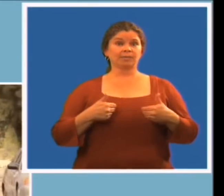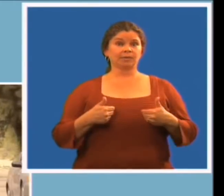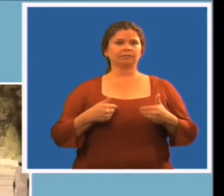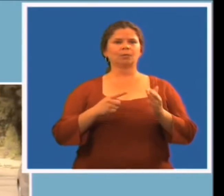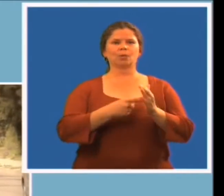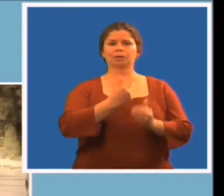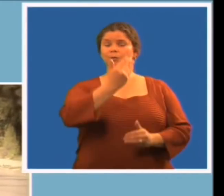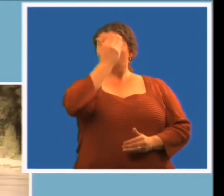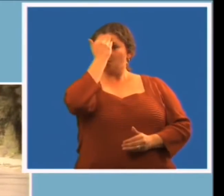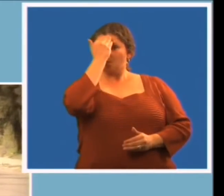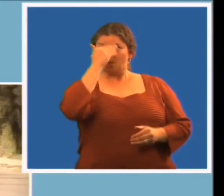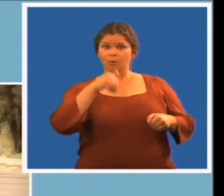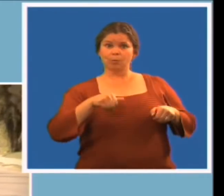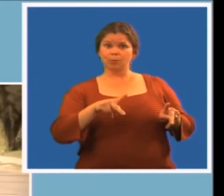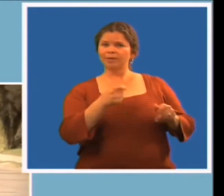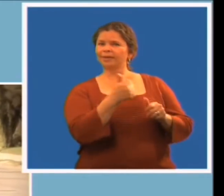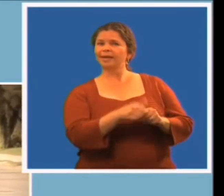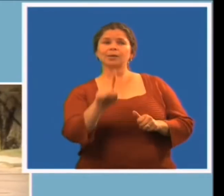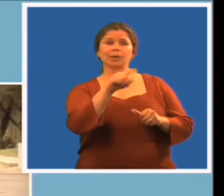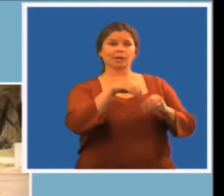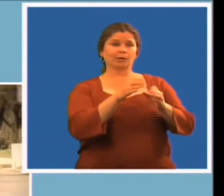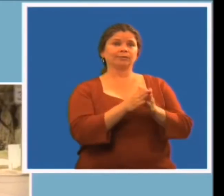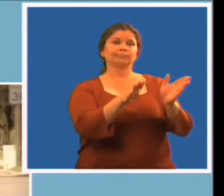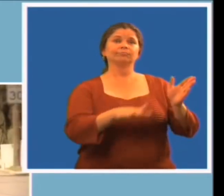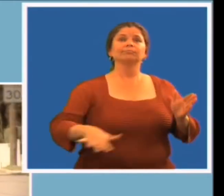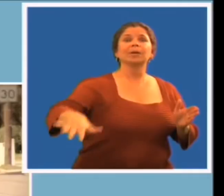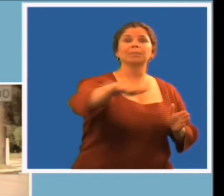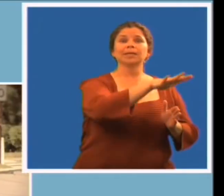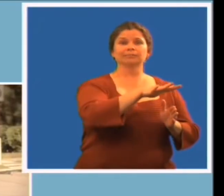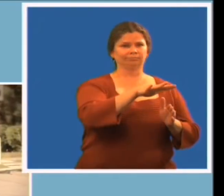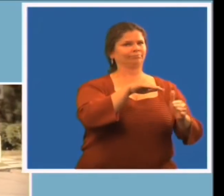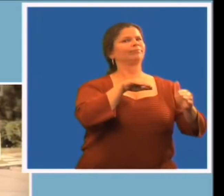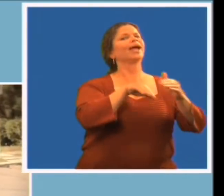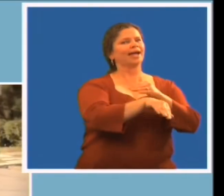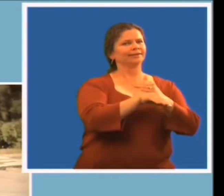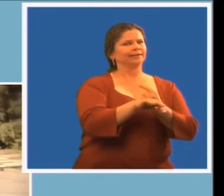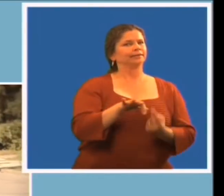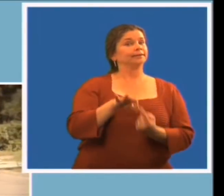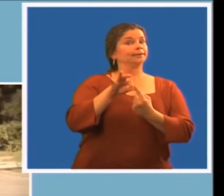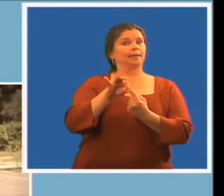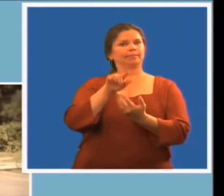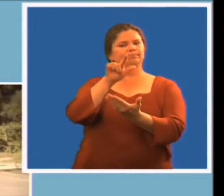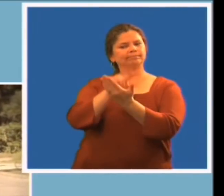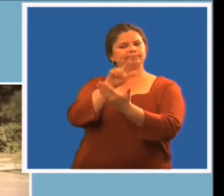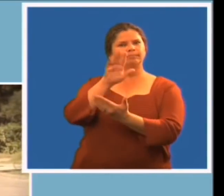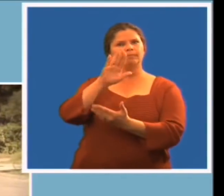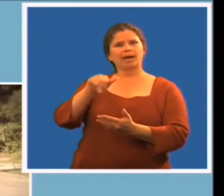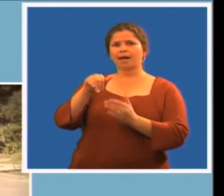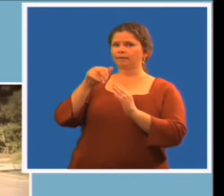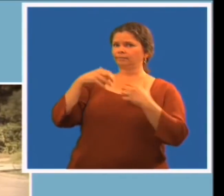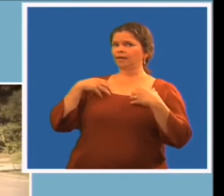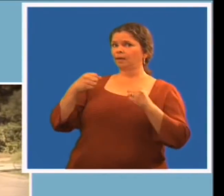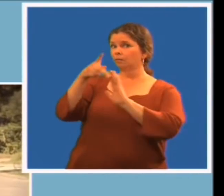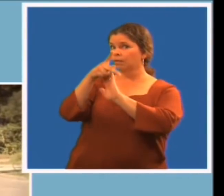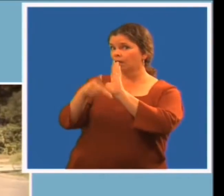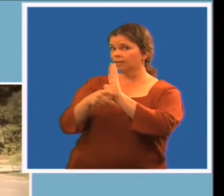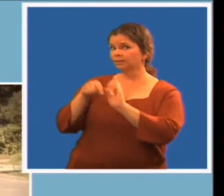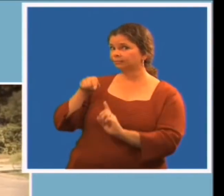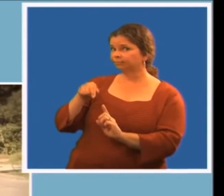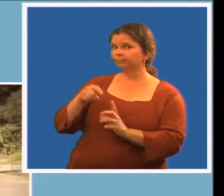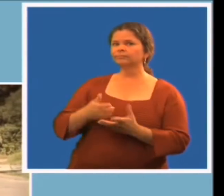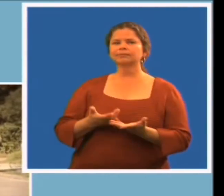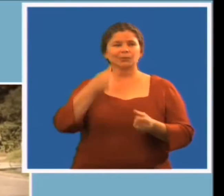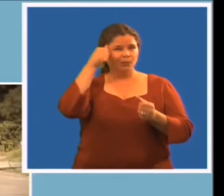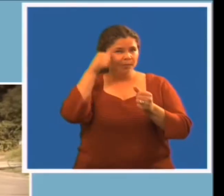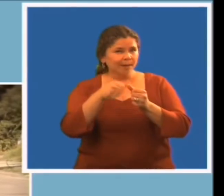Service animals, once identified, are to be permitted anywhere the general public has access, unless they're prohibited by health